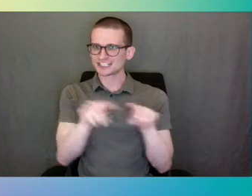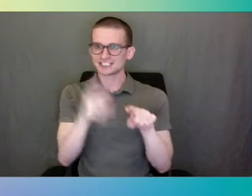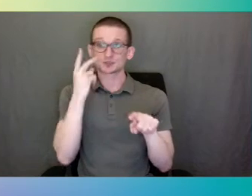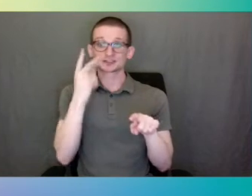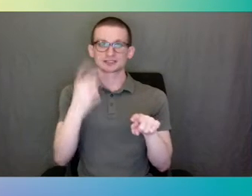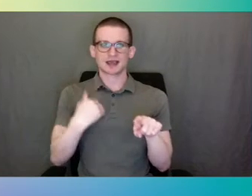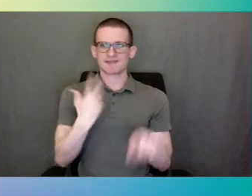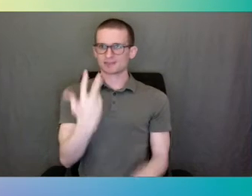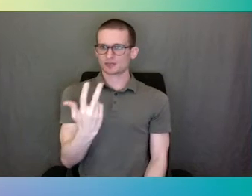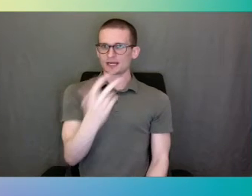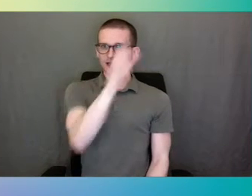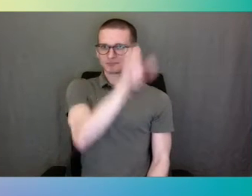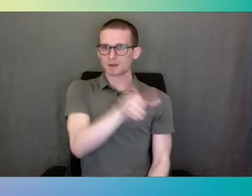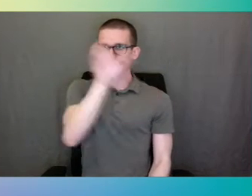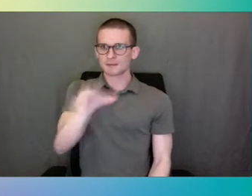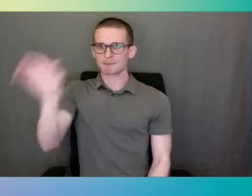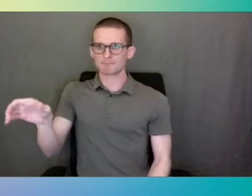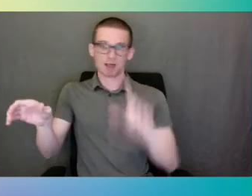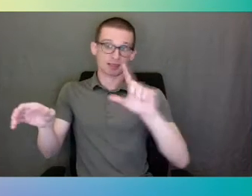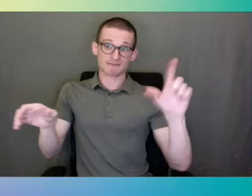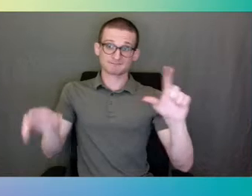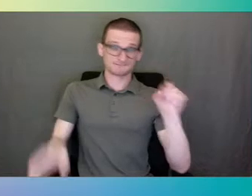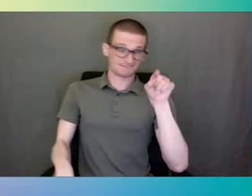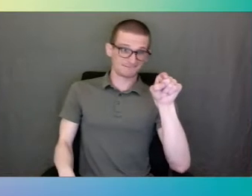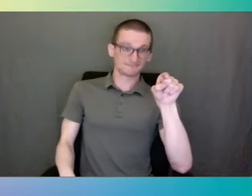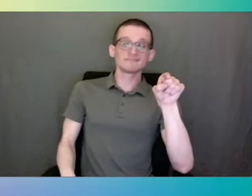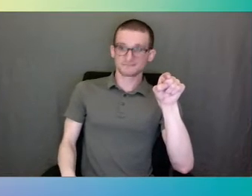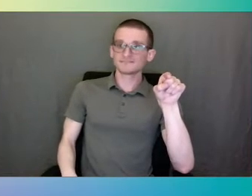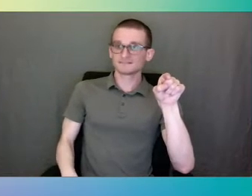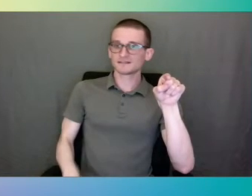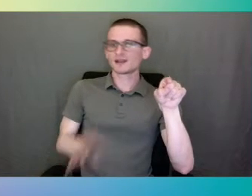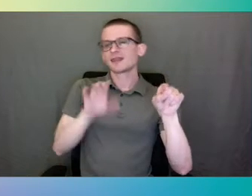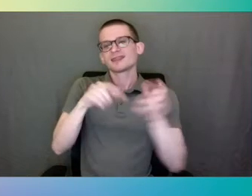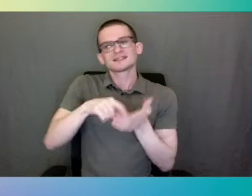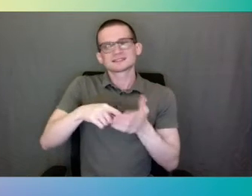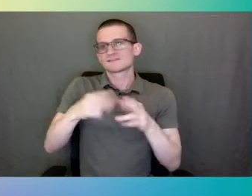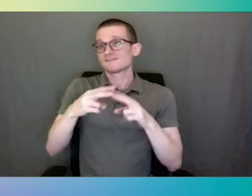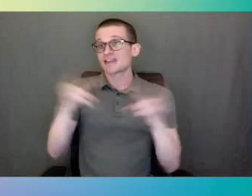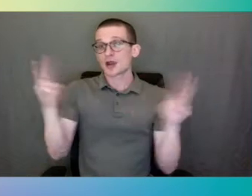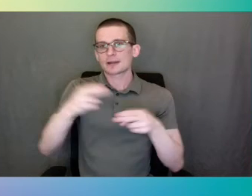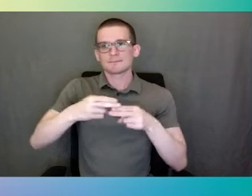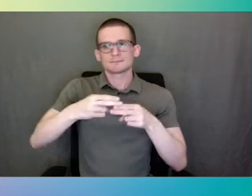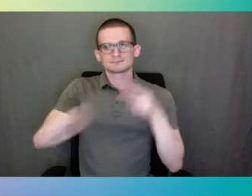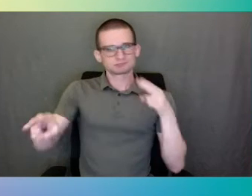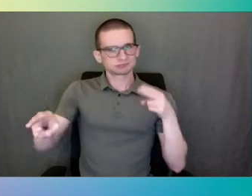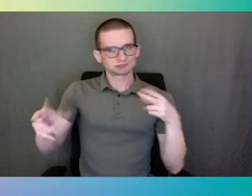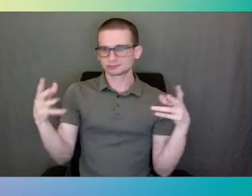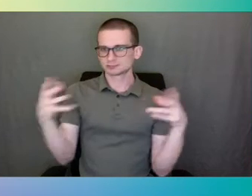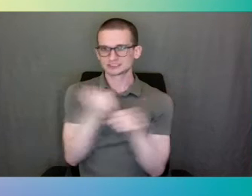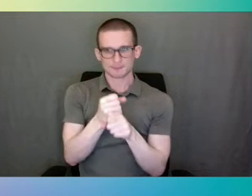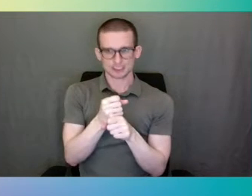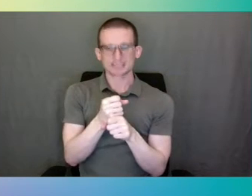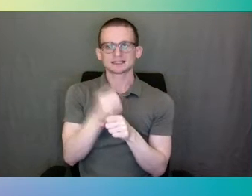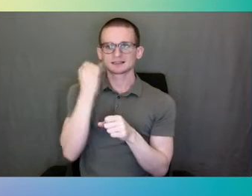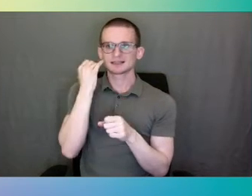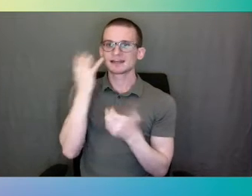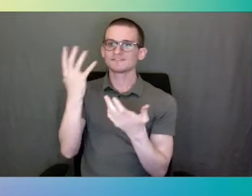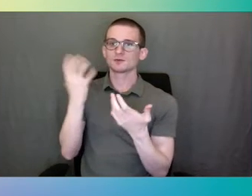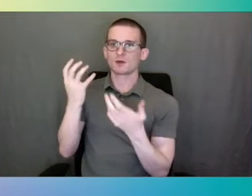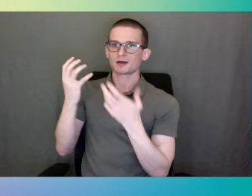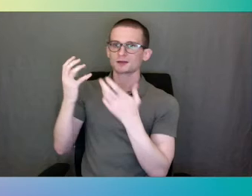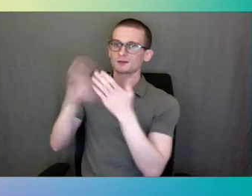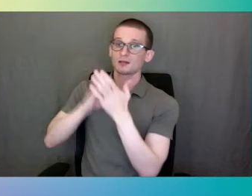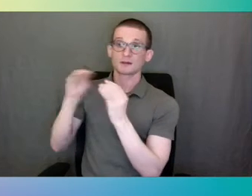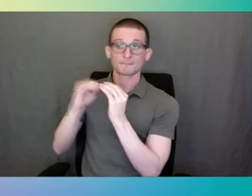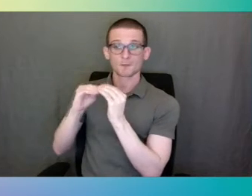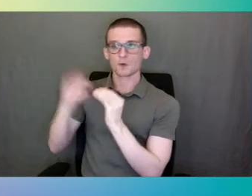3 sections. On the far left, and this is a very brief summary of the doctrine of inerrancy. You can see it online if you want to look at it in detail. But